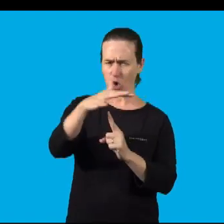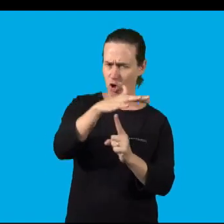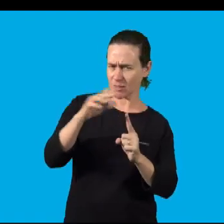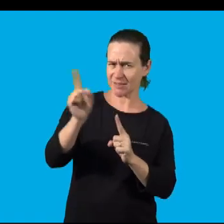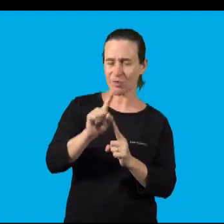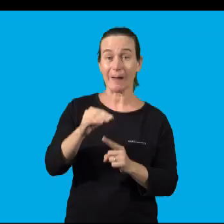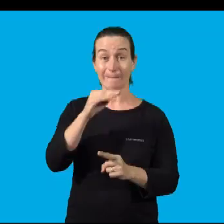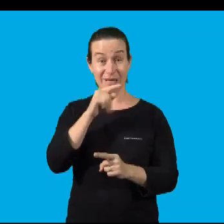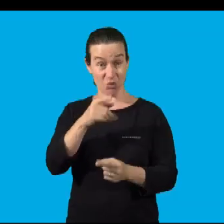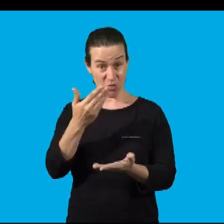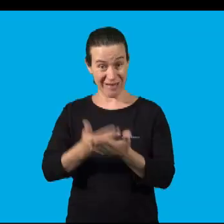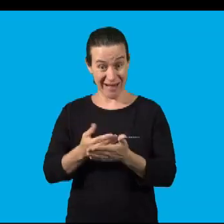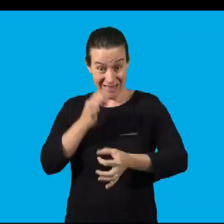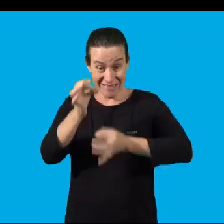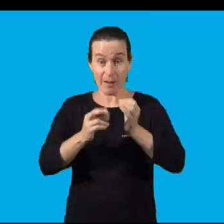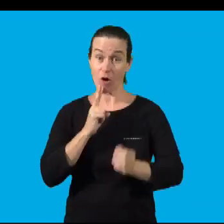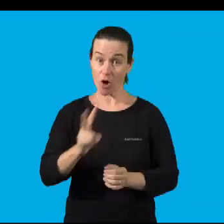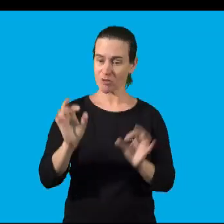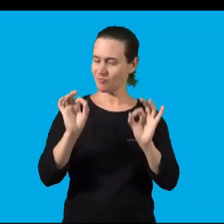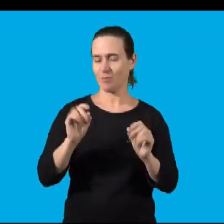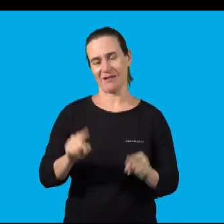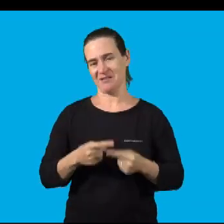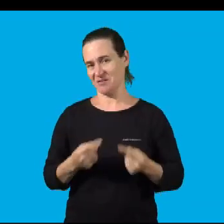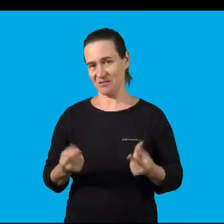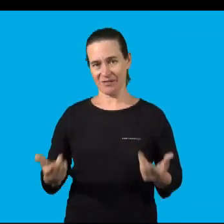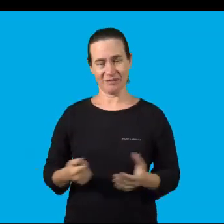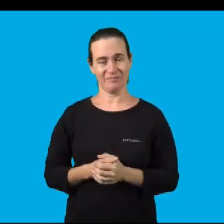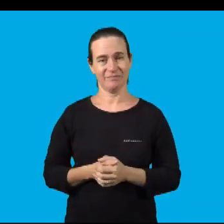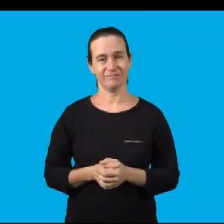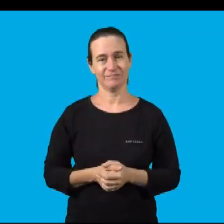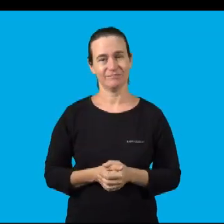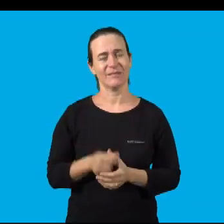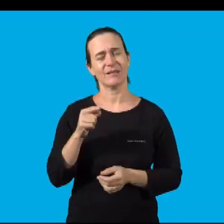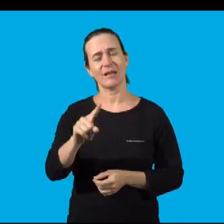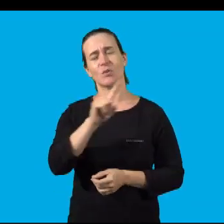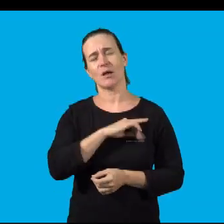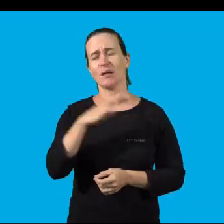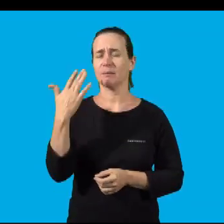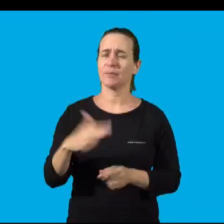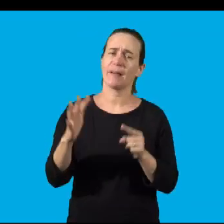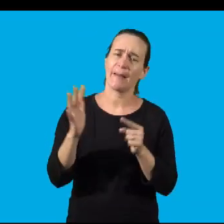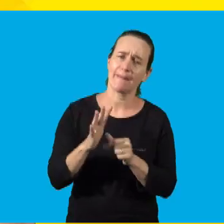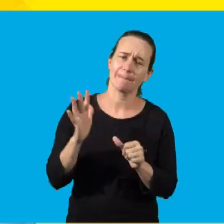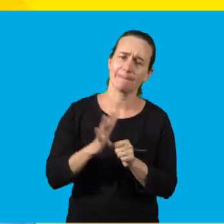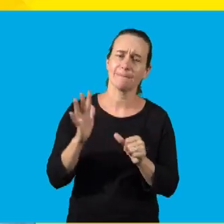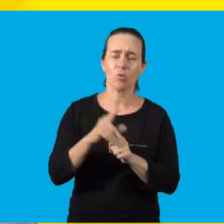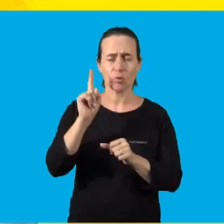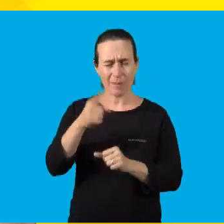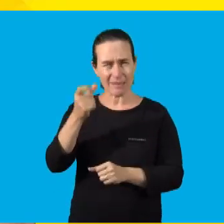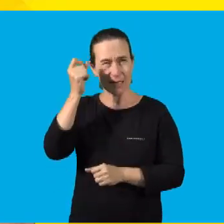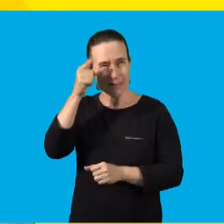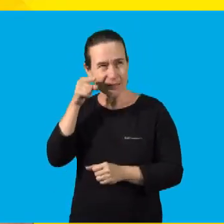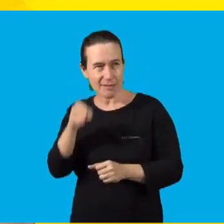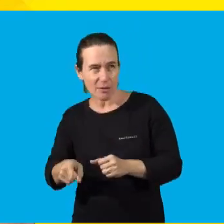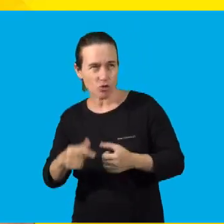his reaction, you would not have been able to answer this question. And that is why it is crucial that you know the